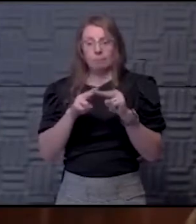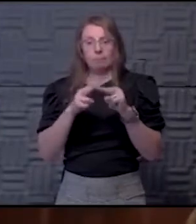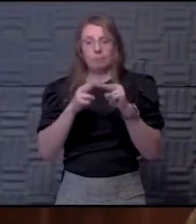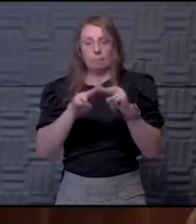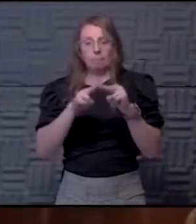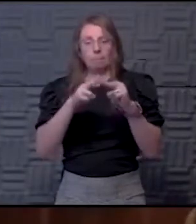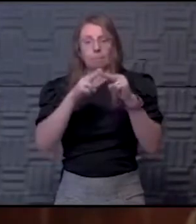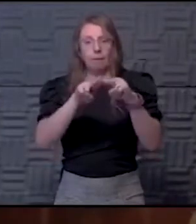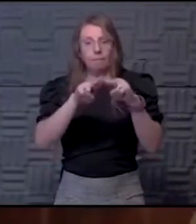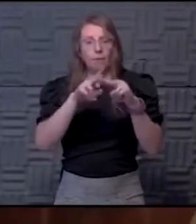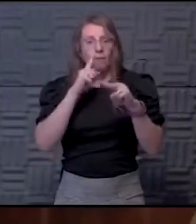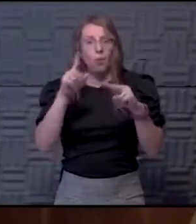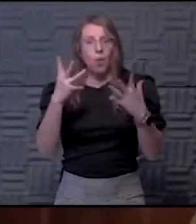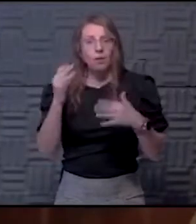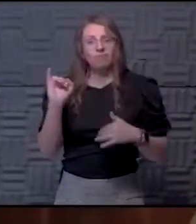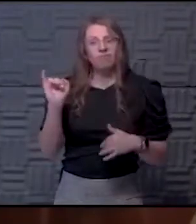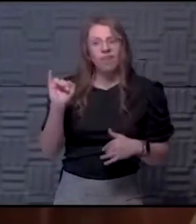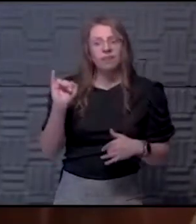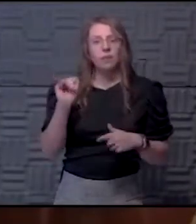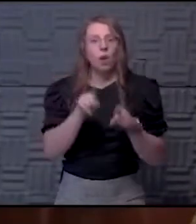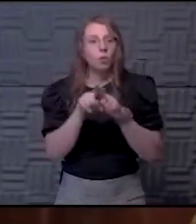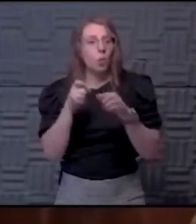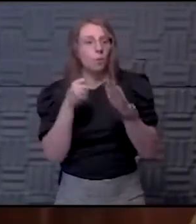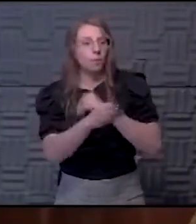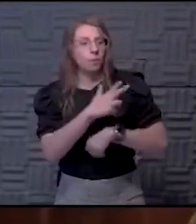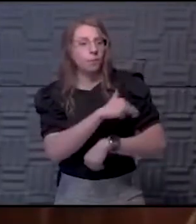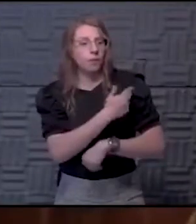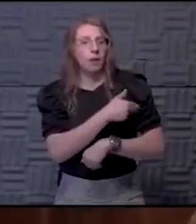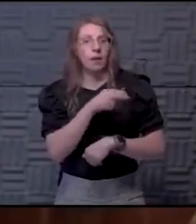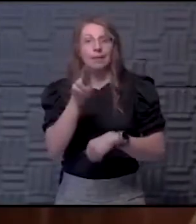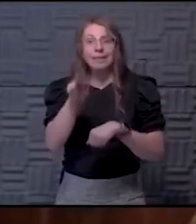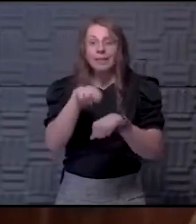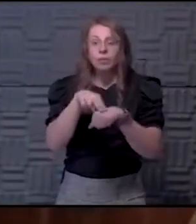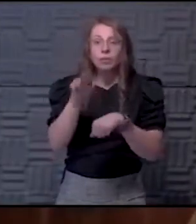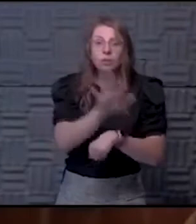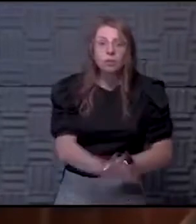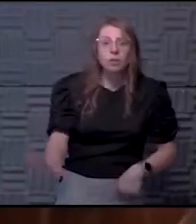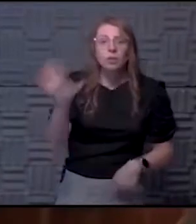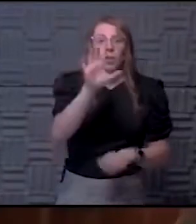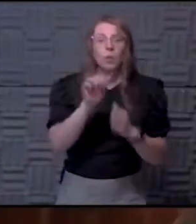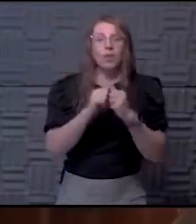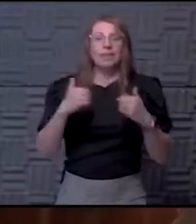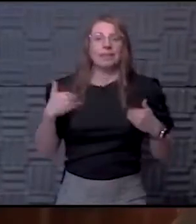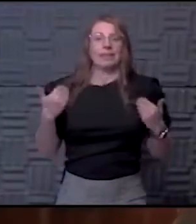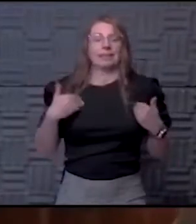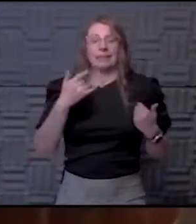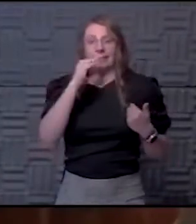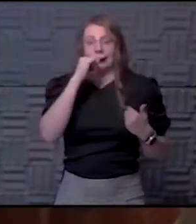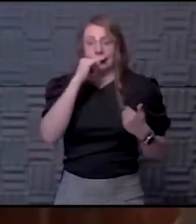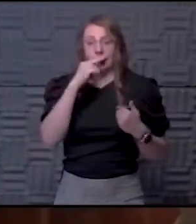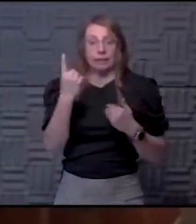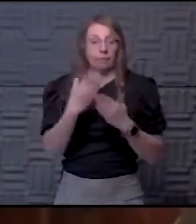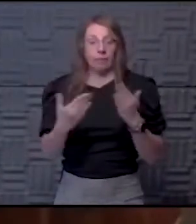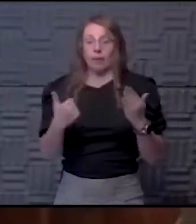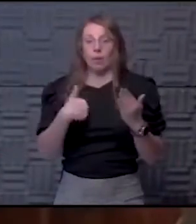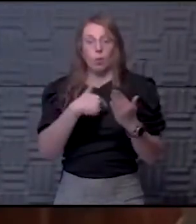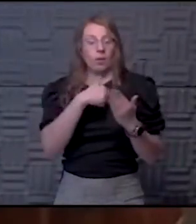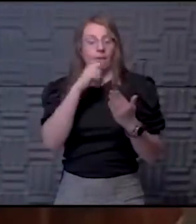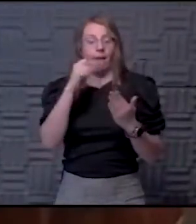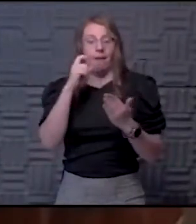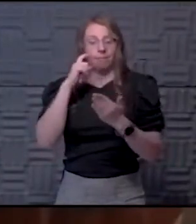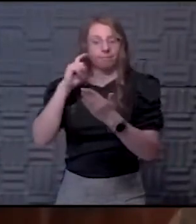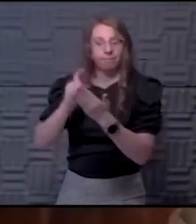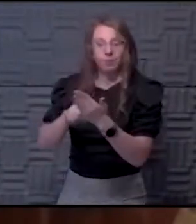of infection and hospitalization nationwide with younger kids, something we did not see with the